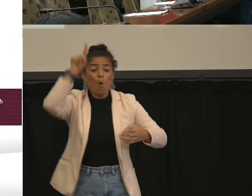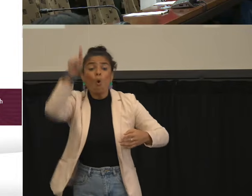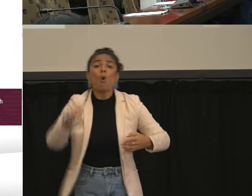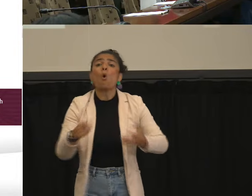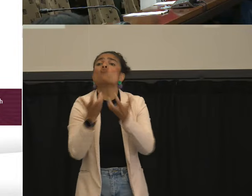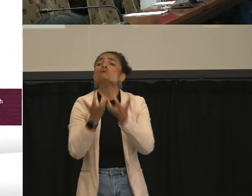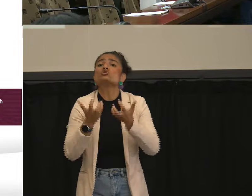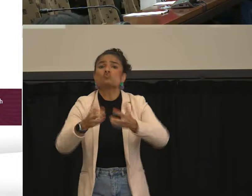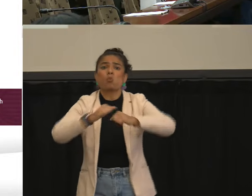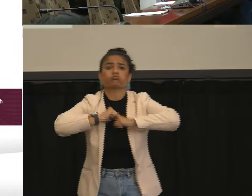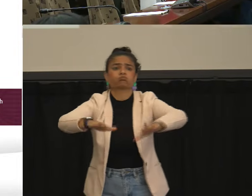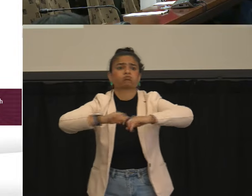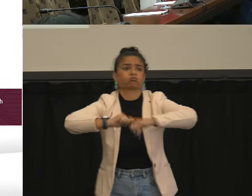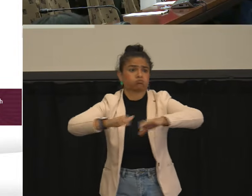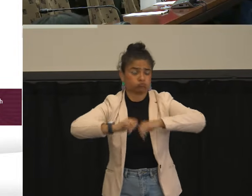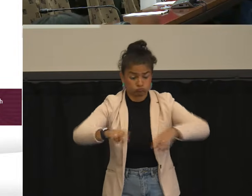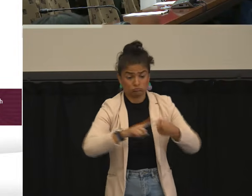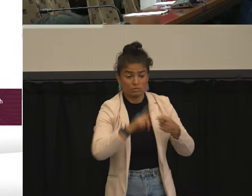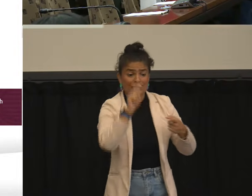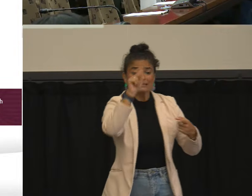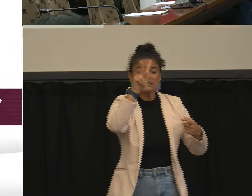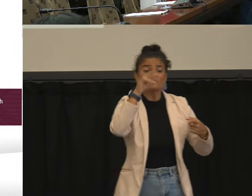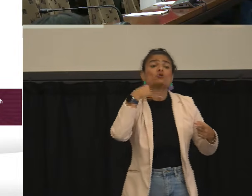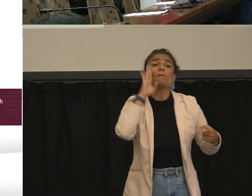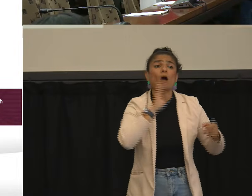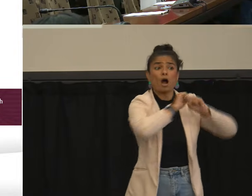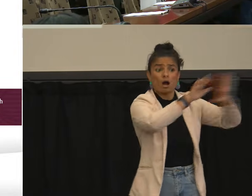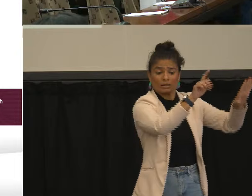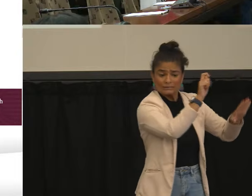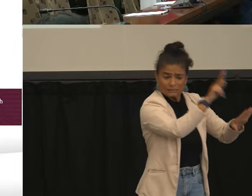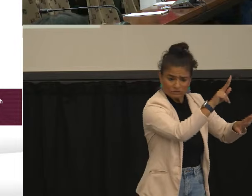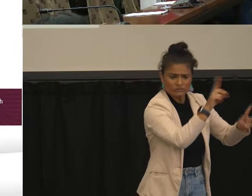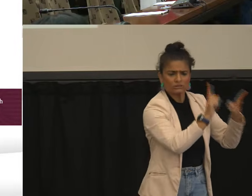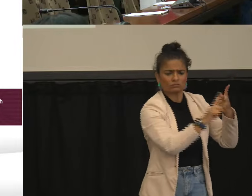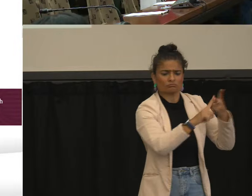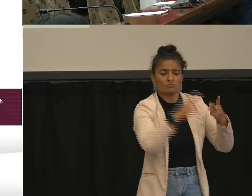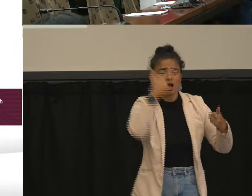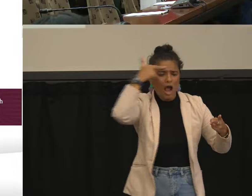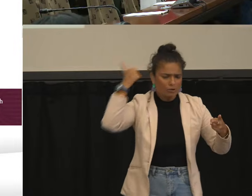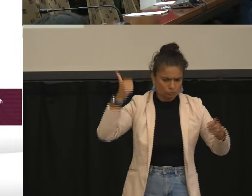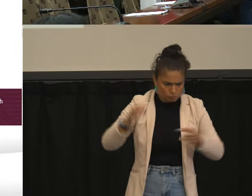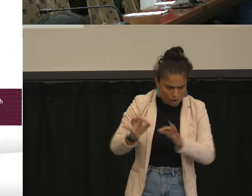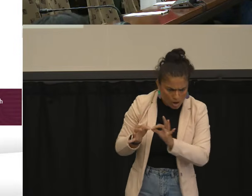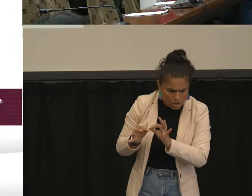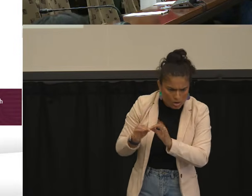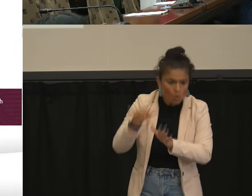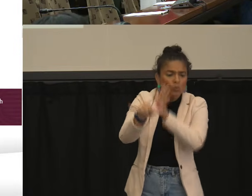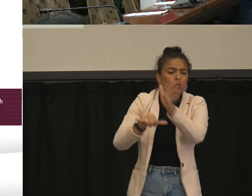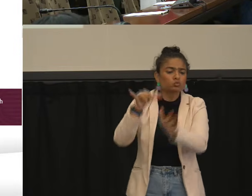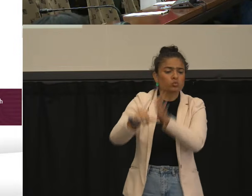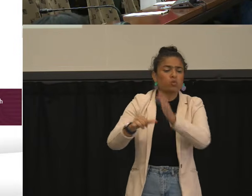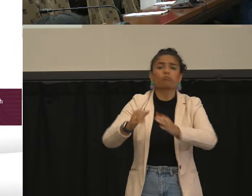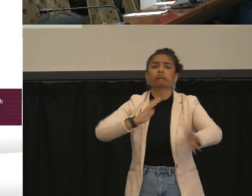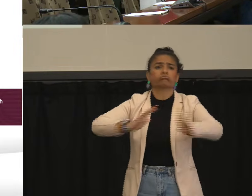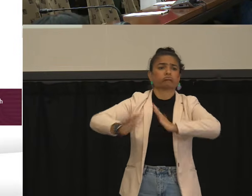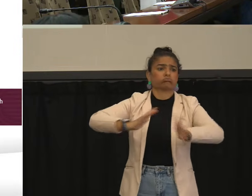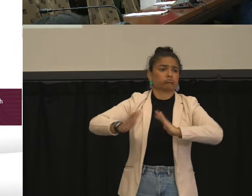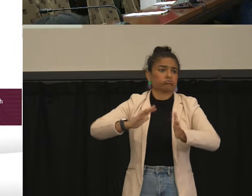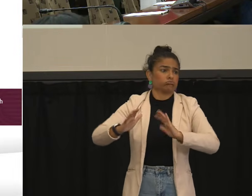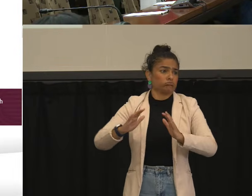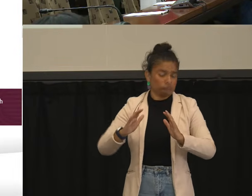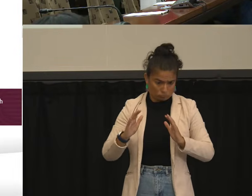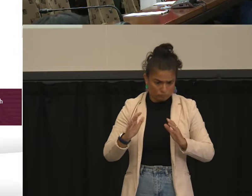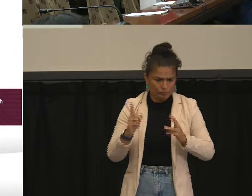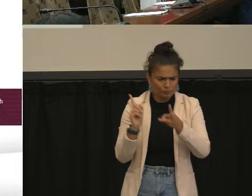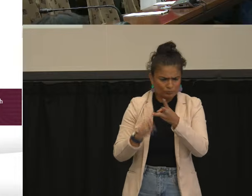Africa. All of these organizations have material available. So there's a television series that you can watch.